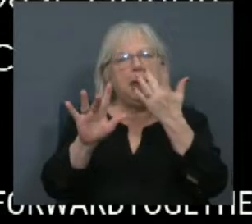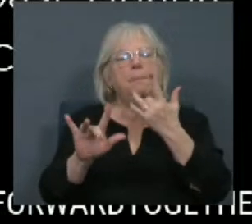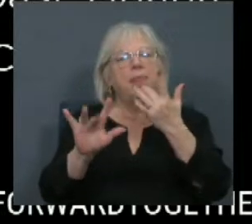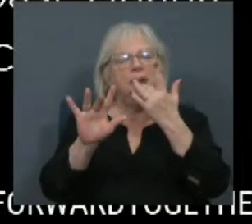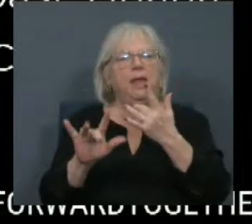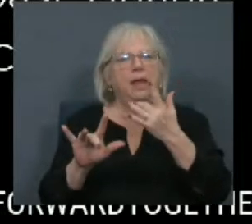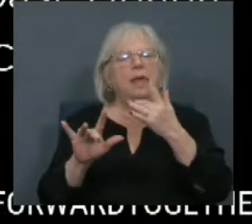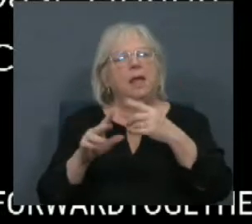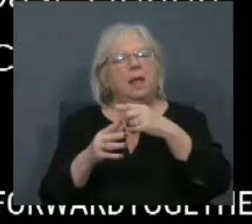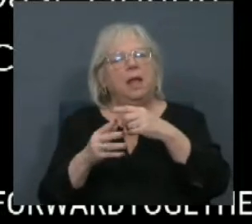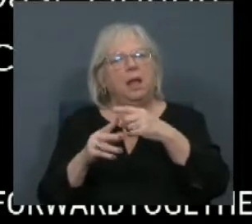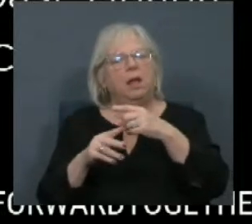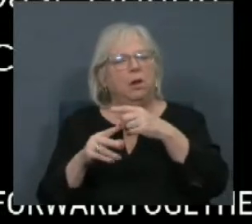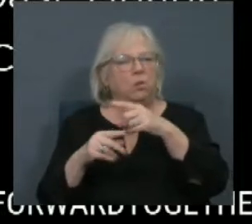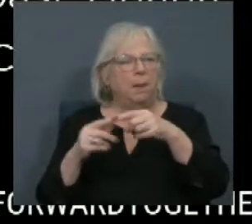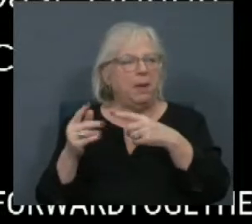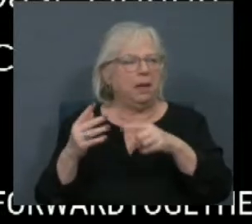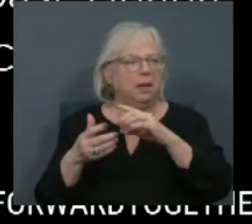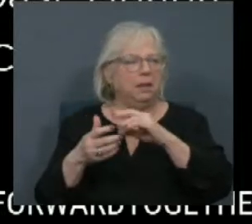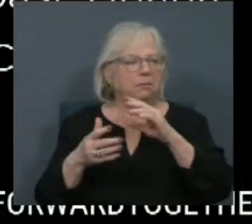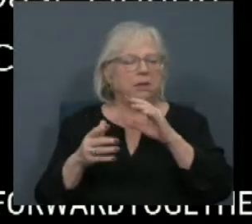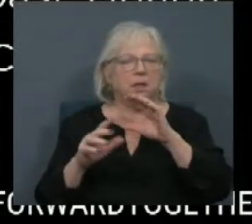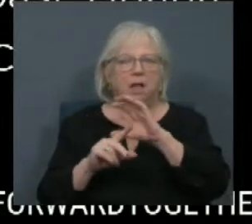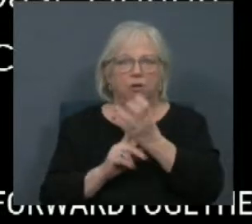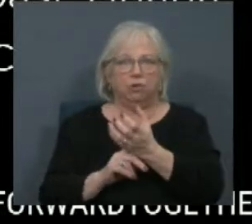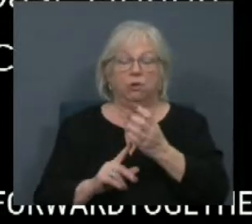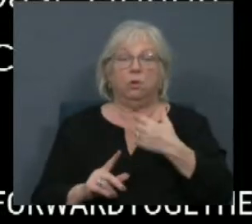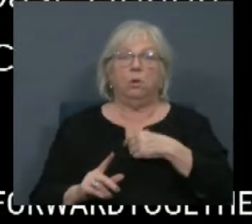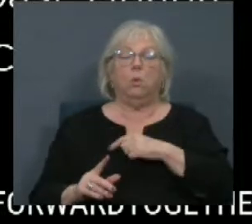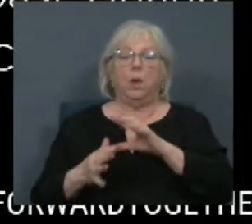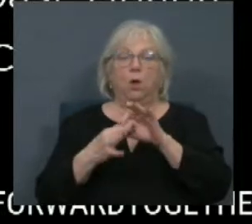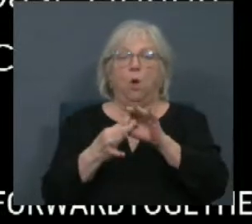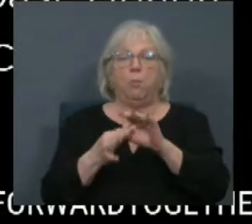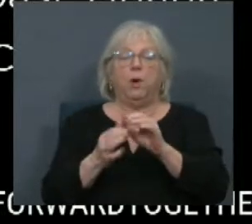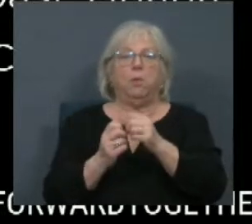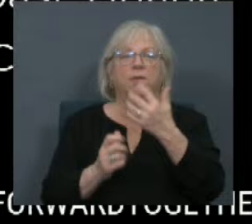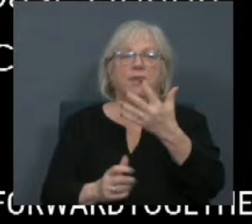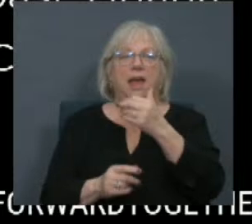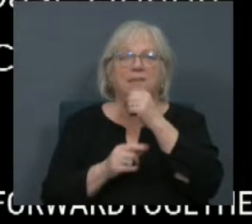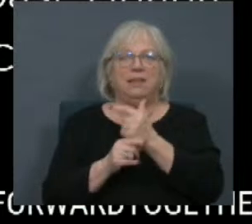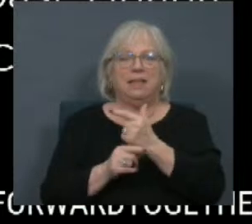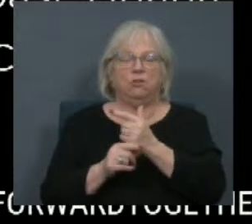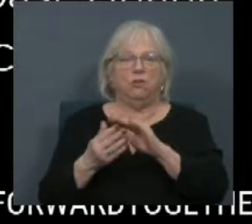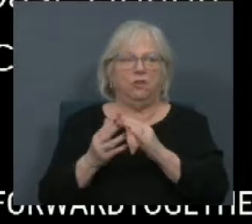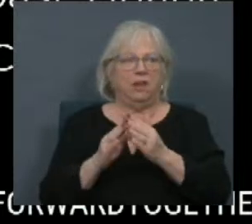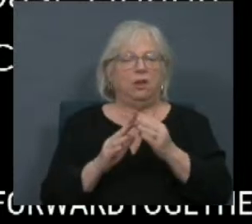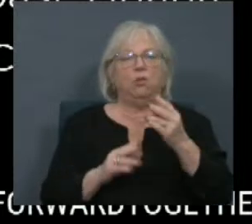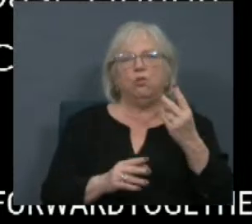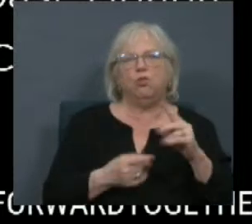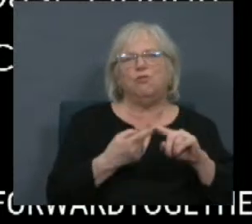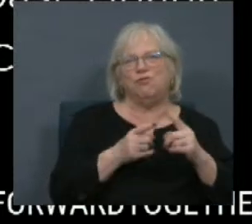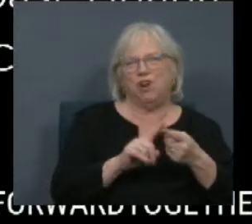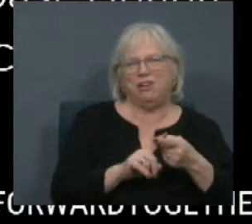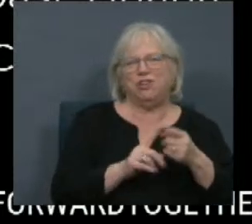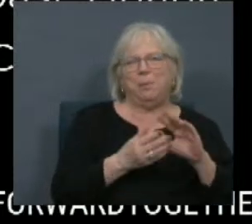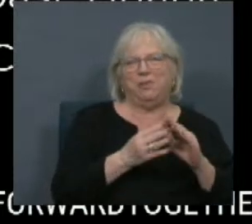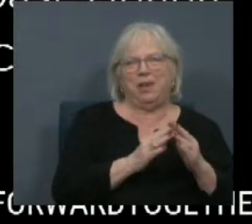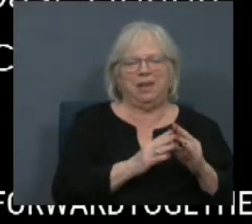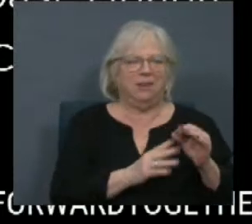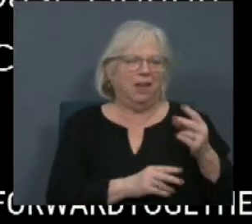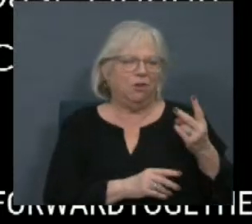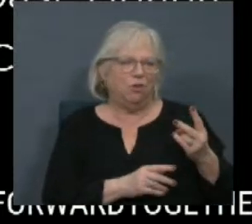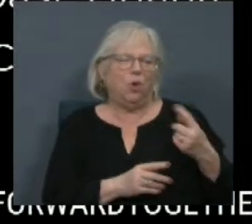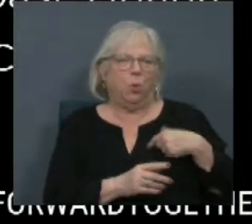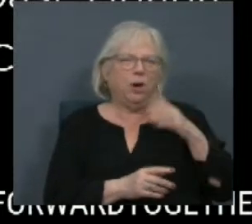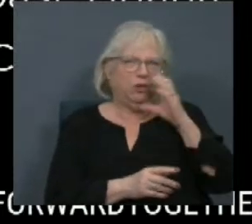Little Rock Sister City collaborates with 5 sister cities, 2 friendship cities, and we're